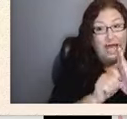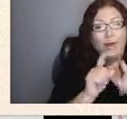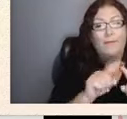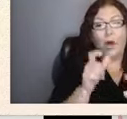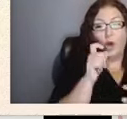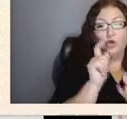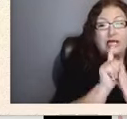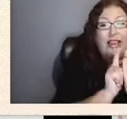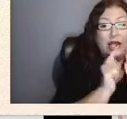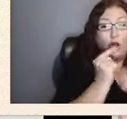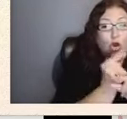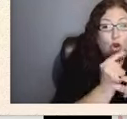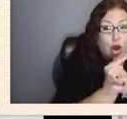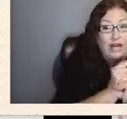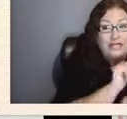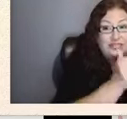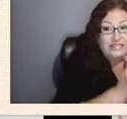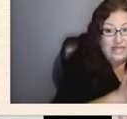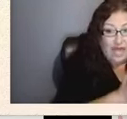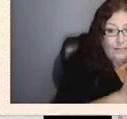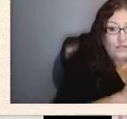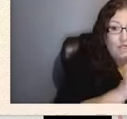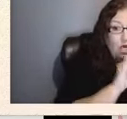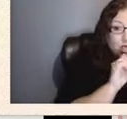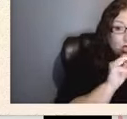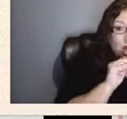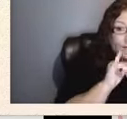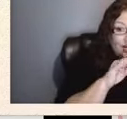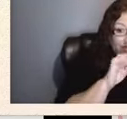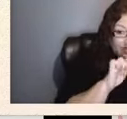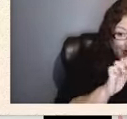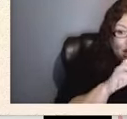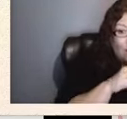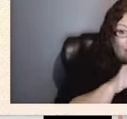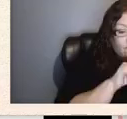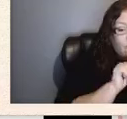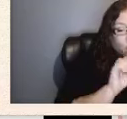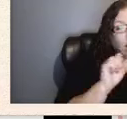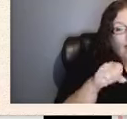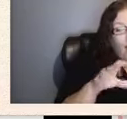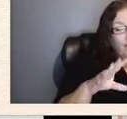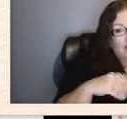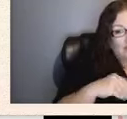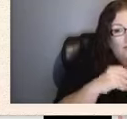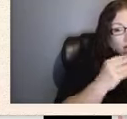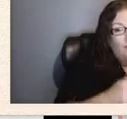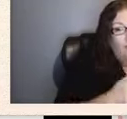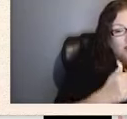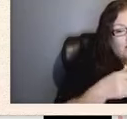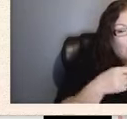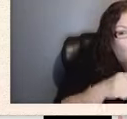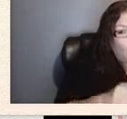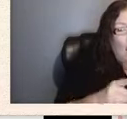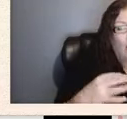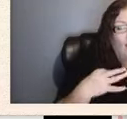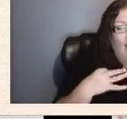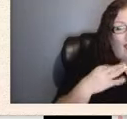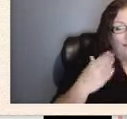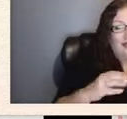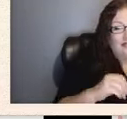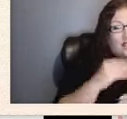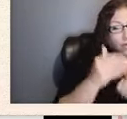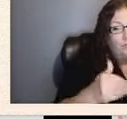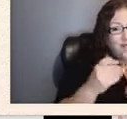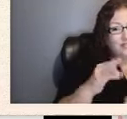guardians have established domicile in Florida may be accepted and processed while the applicant is in the process of transitioning